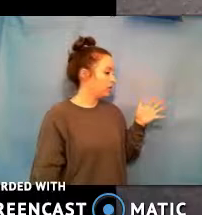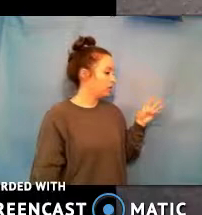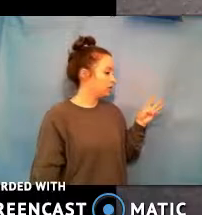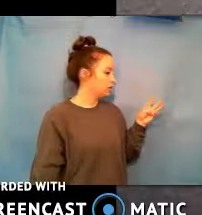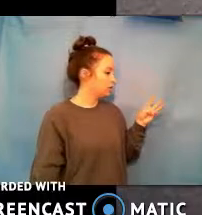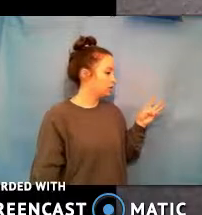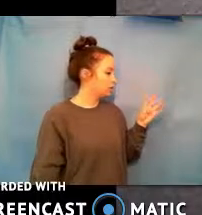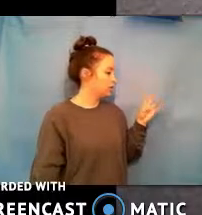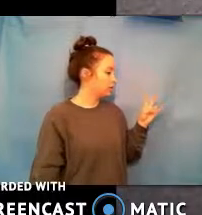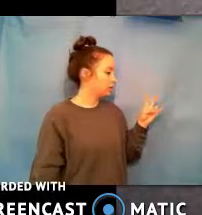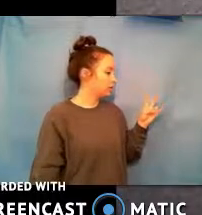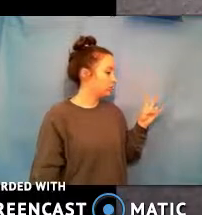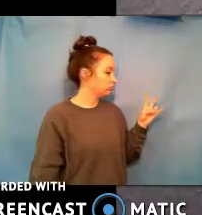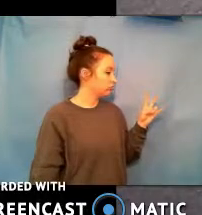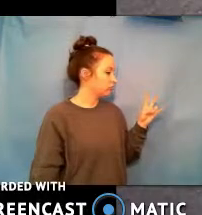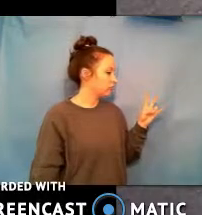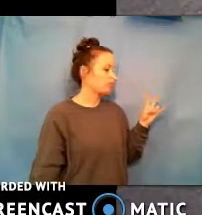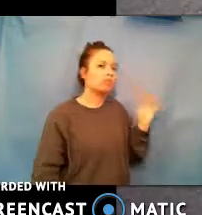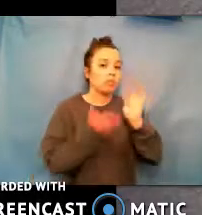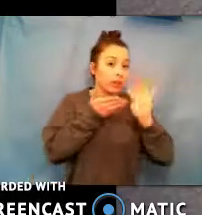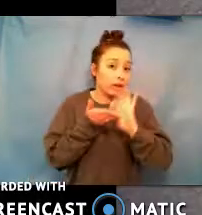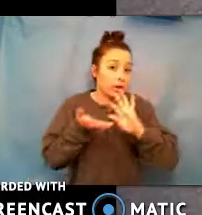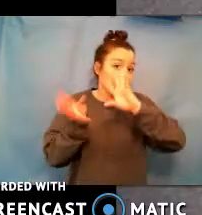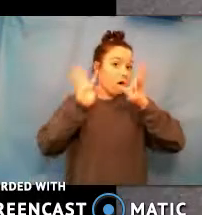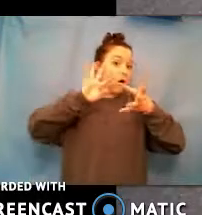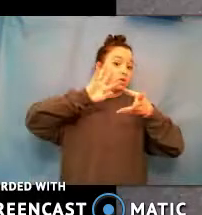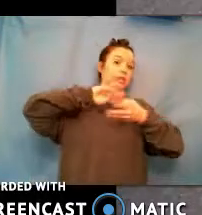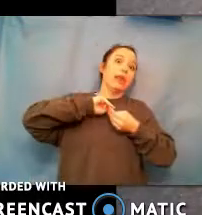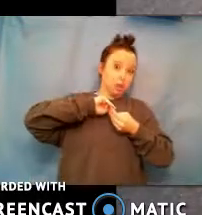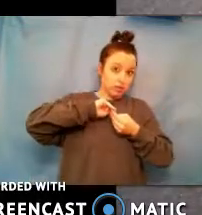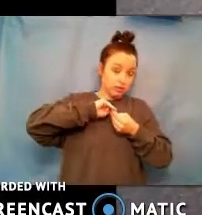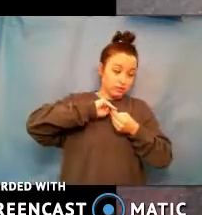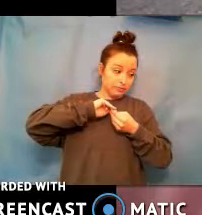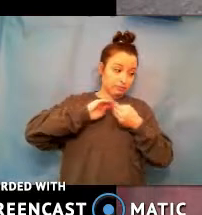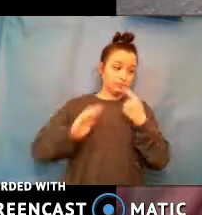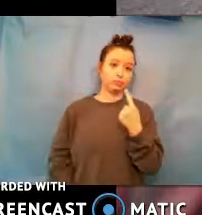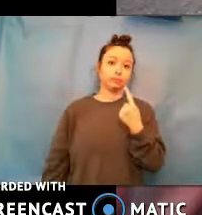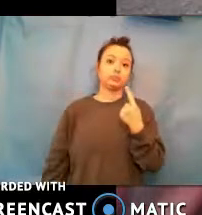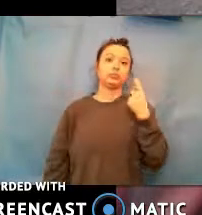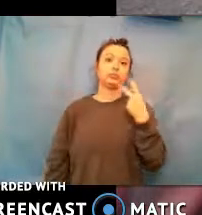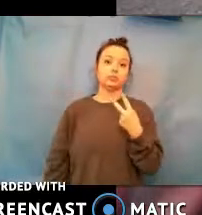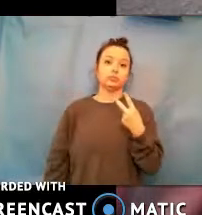5, 6, 7. Now I'm going to count them all together. Ready?